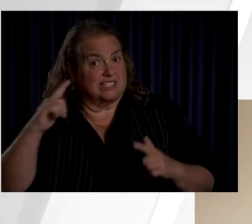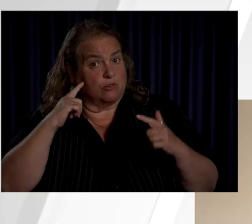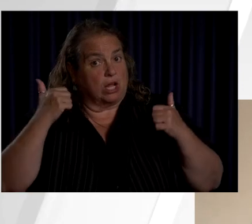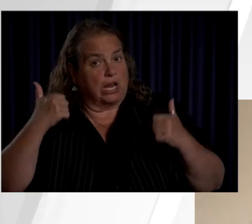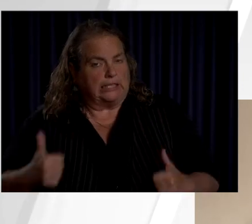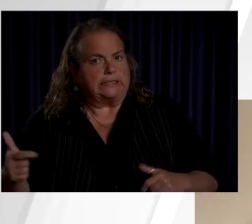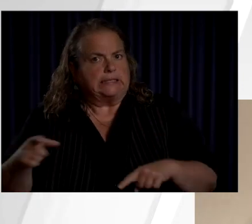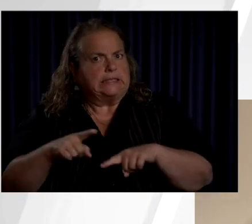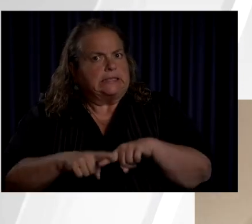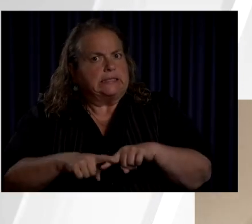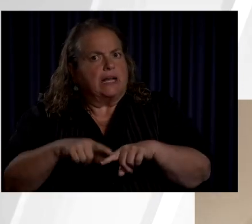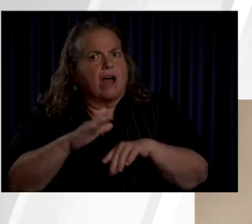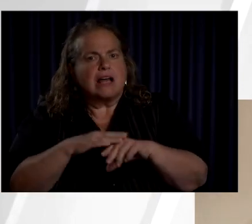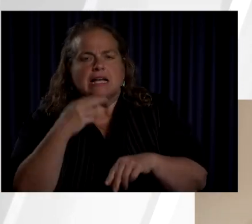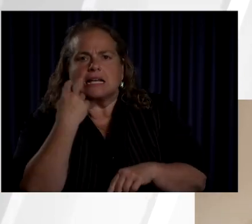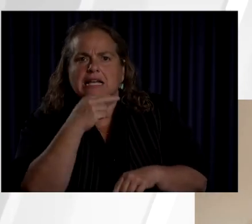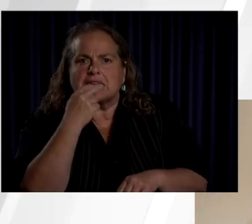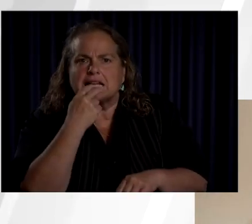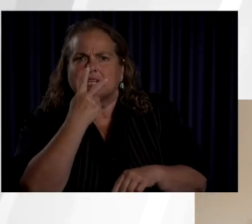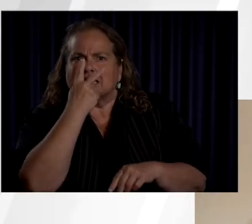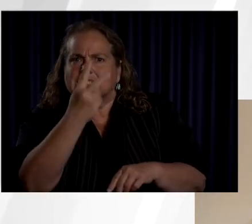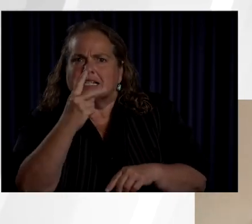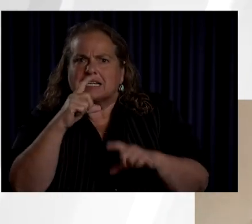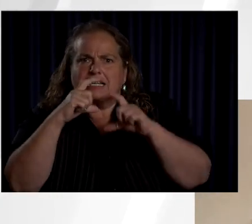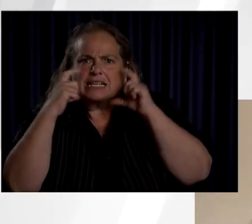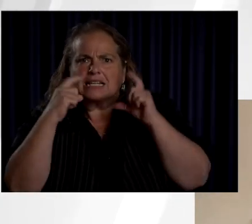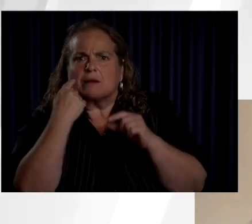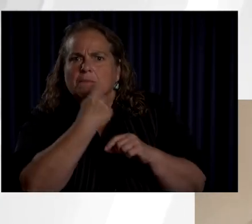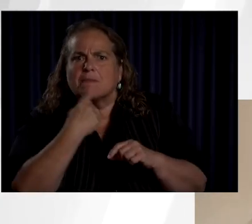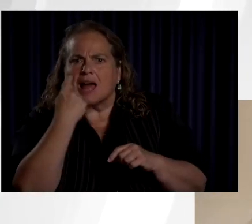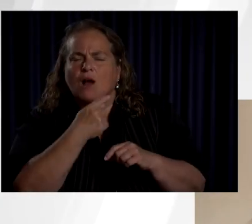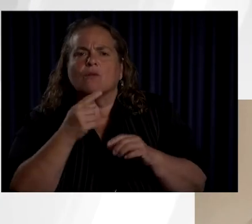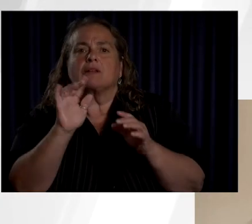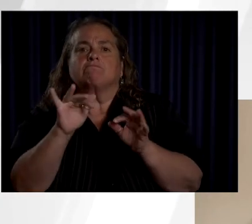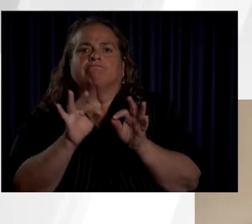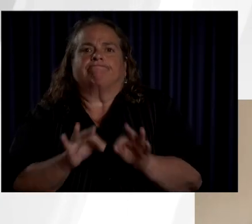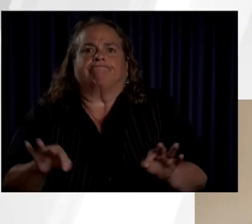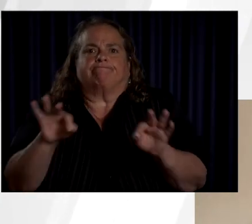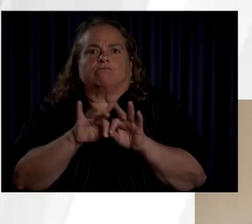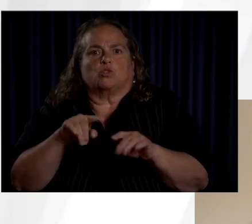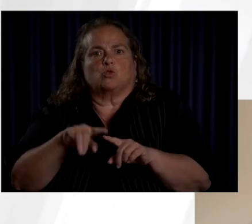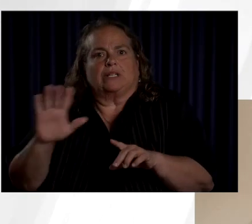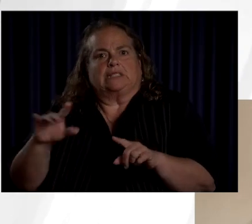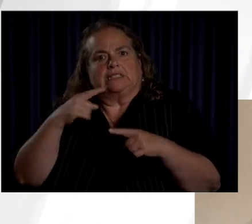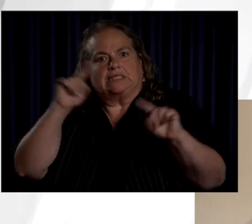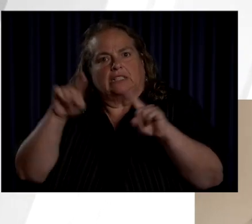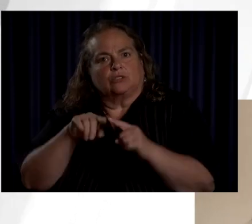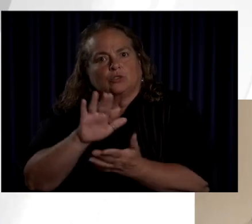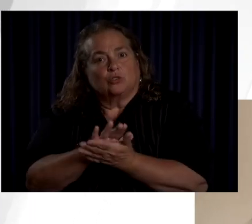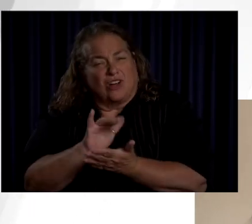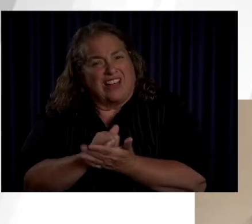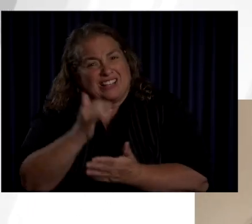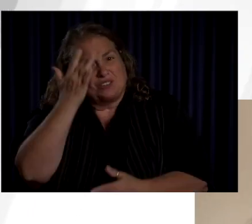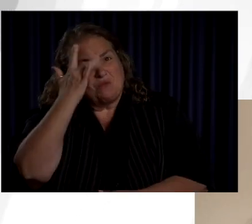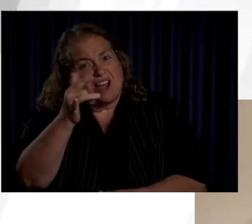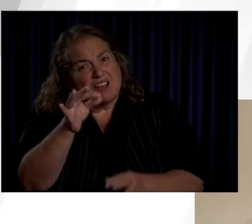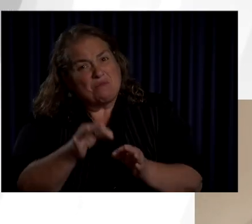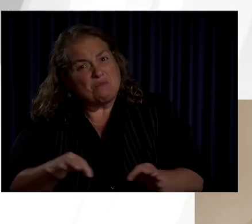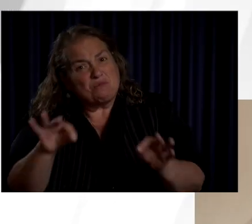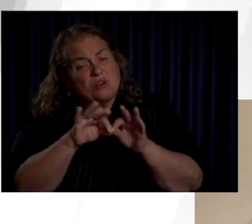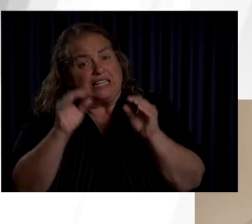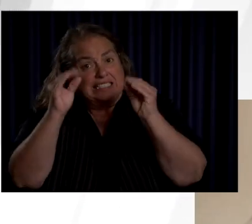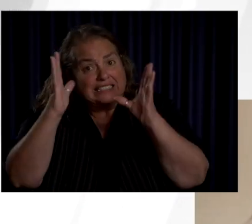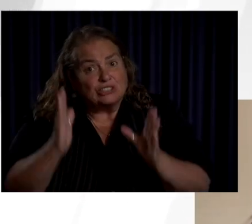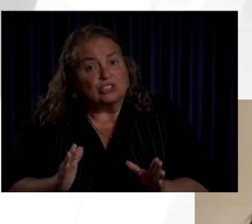hearing loss, he depends greatly upon lip reading and being able to see the speaker's smile. These are vital tools in his success at school, which is why it's